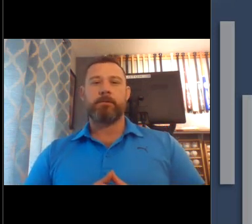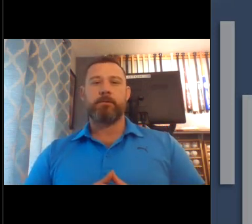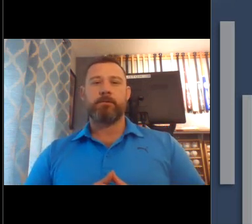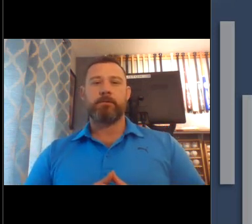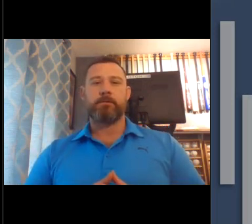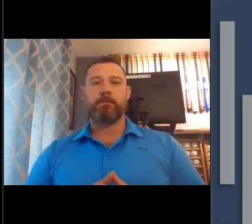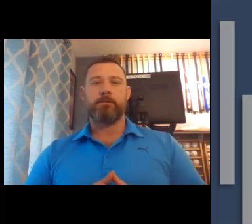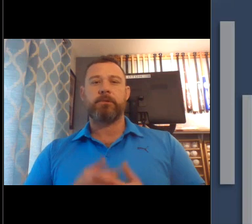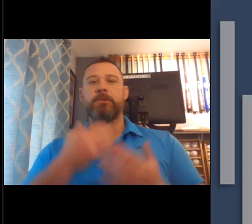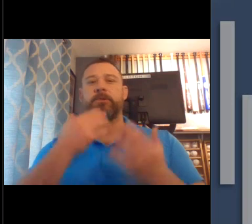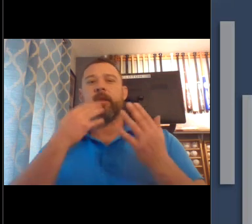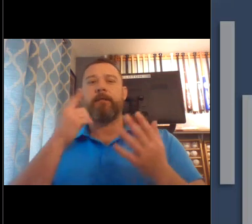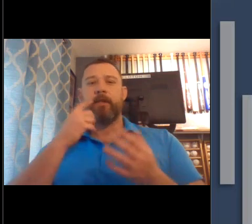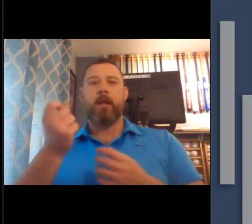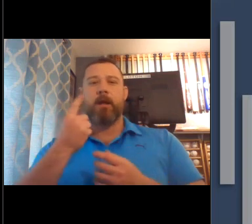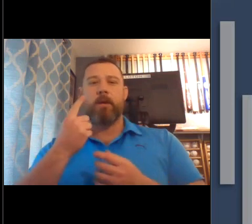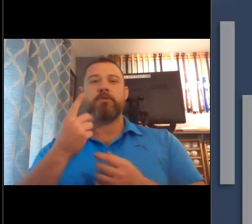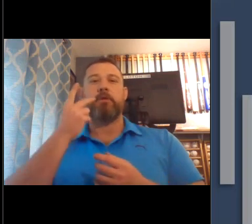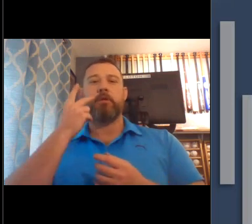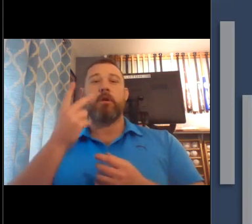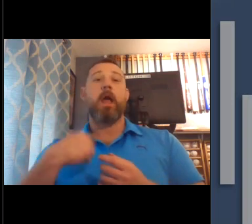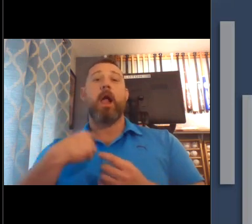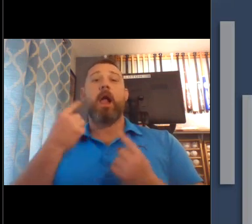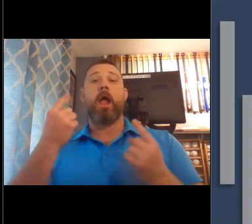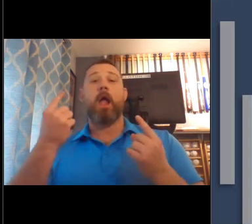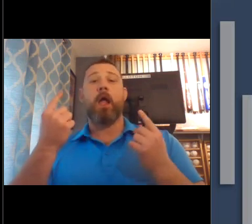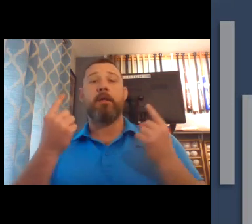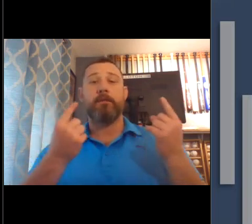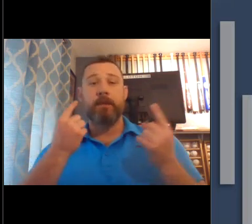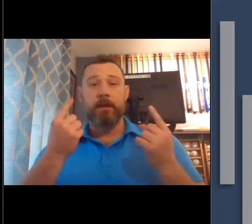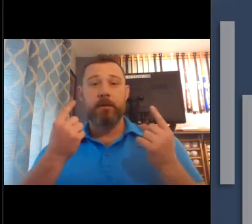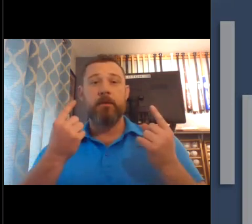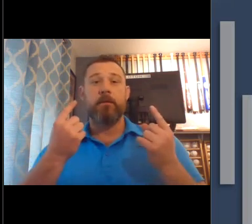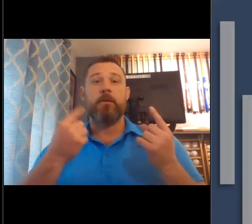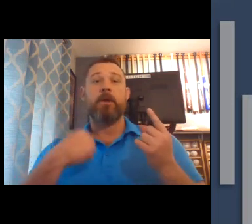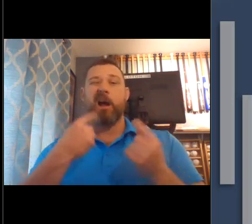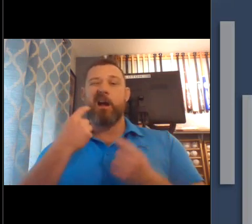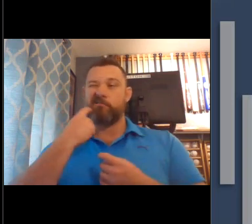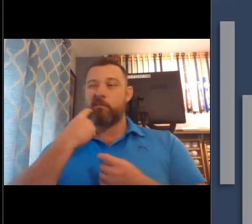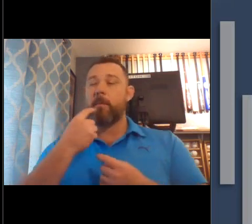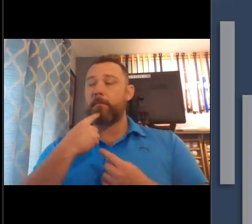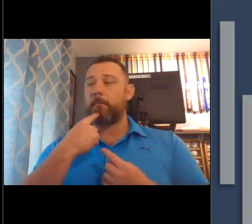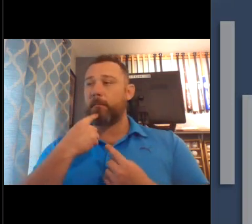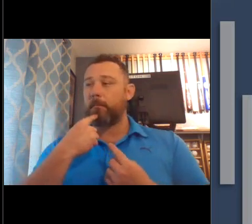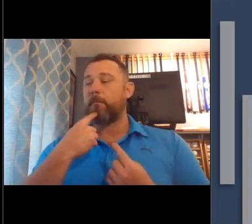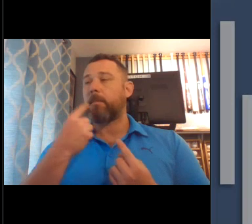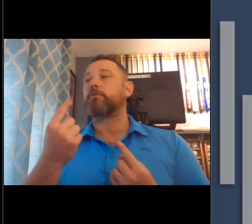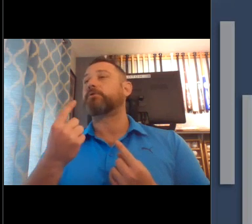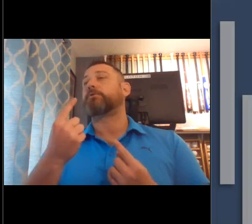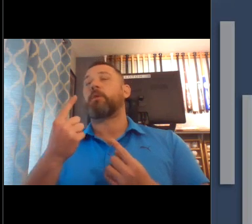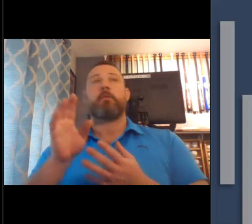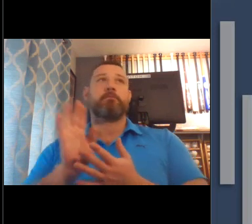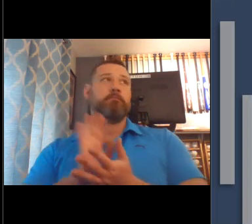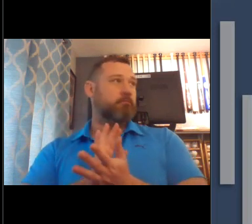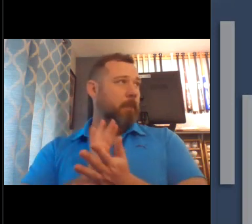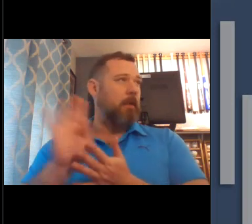question, Commissioner Falcone. Look, I think, I just mentioned and highlighted all those billions of